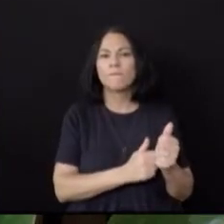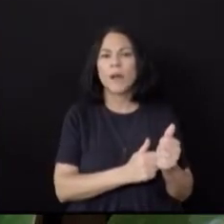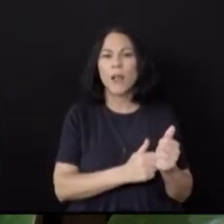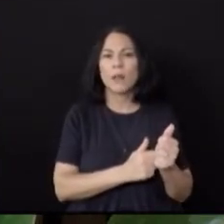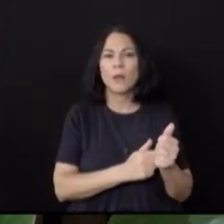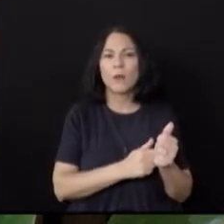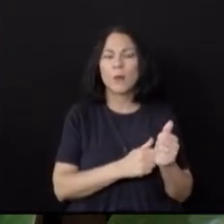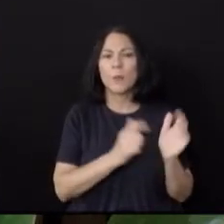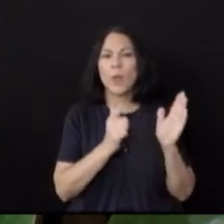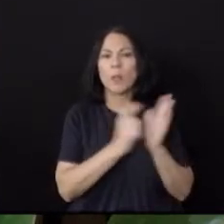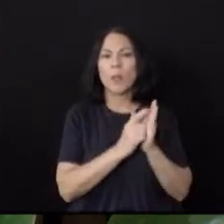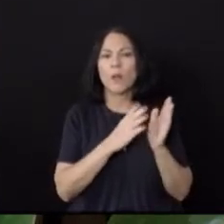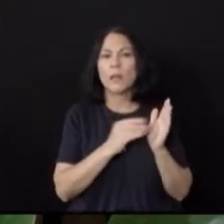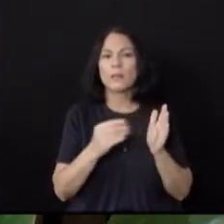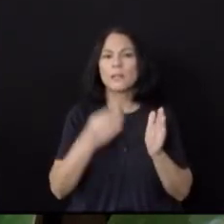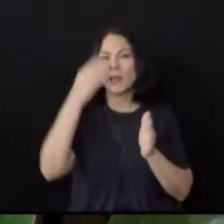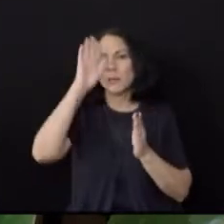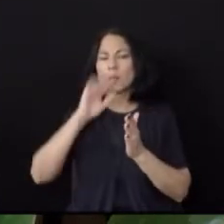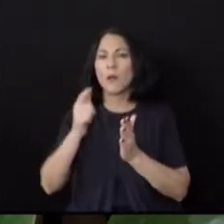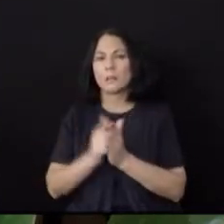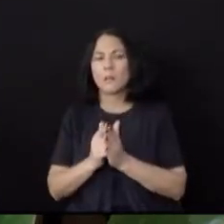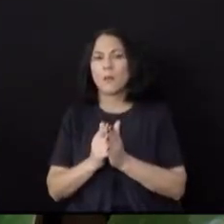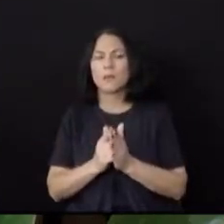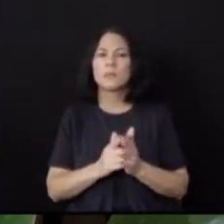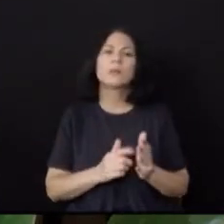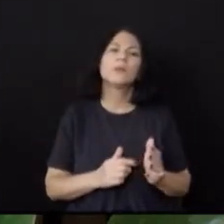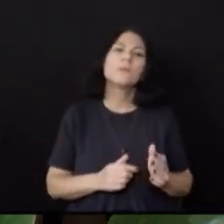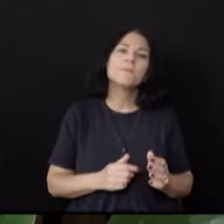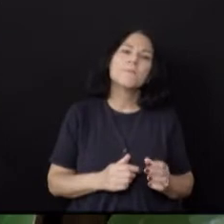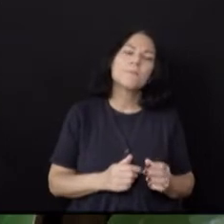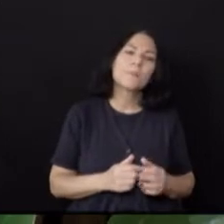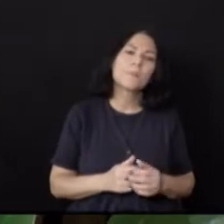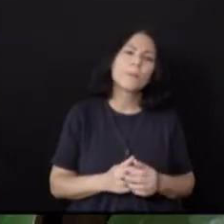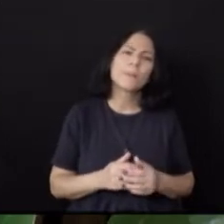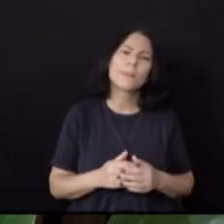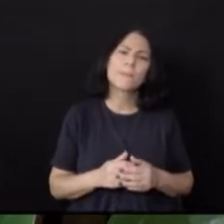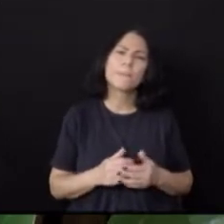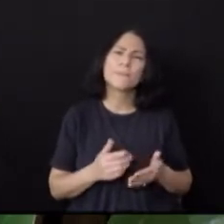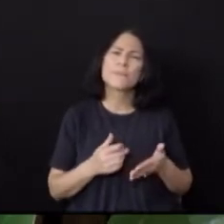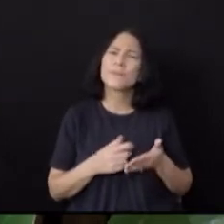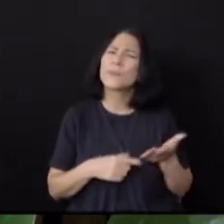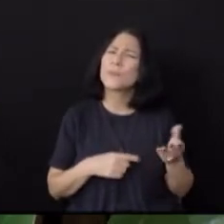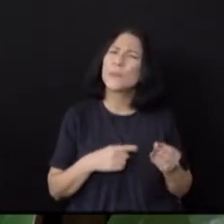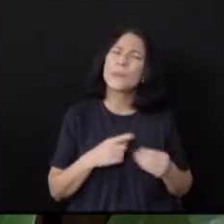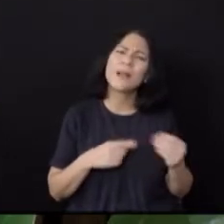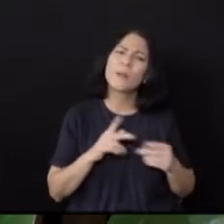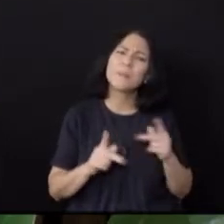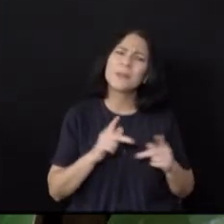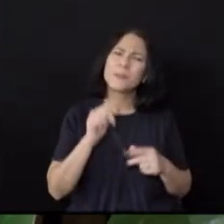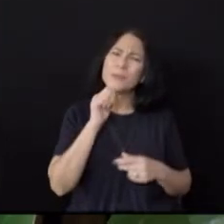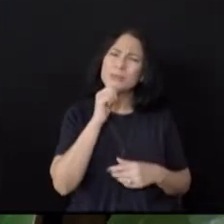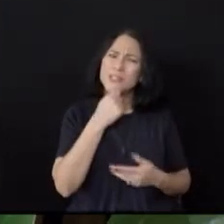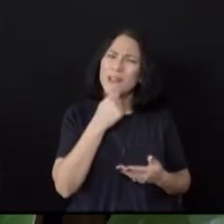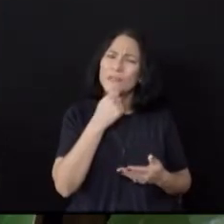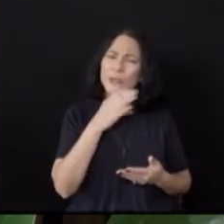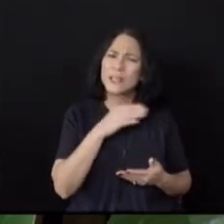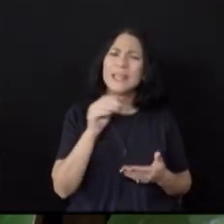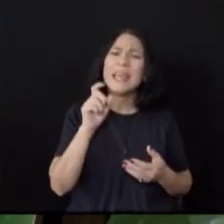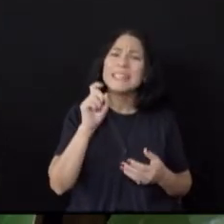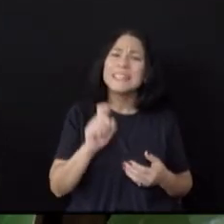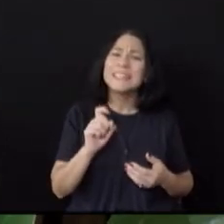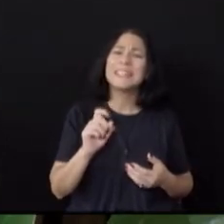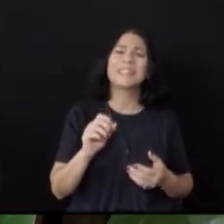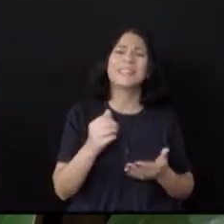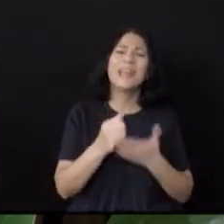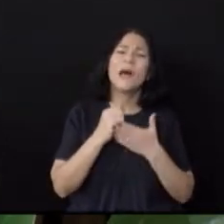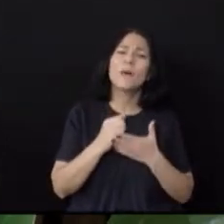But what about those who are most in need right now? What about those who are suffering right now and need help? Maybe you are one of the